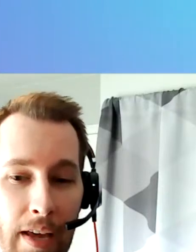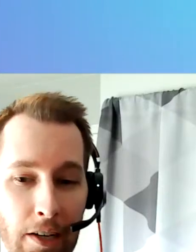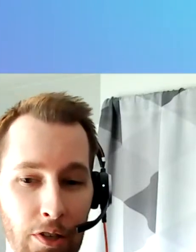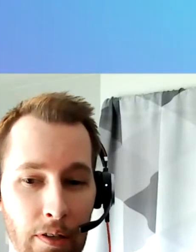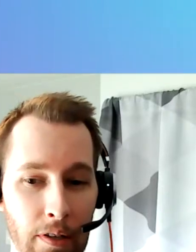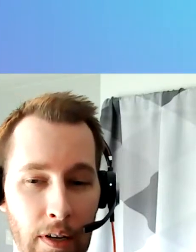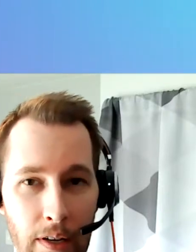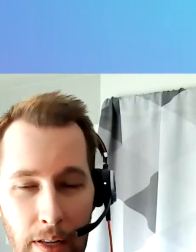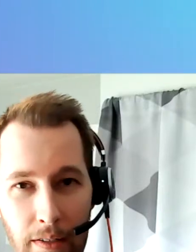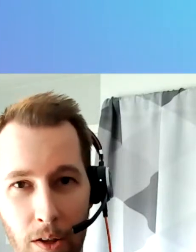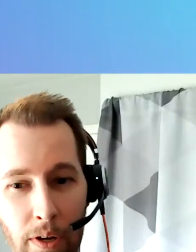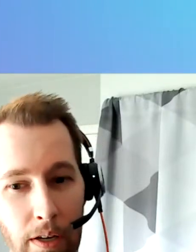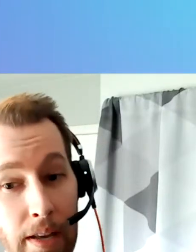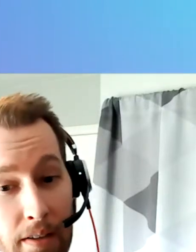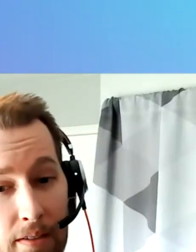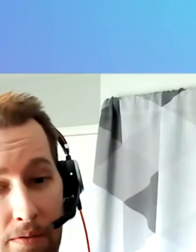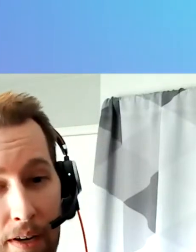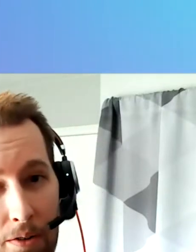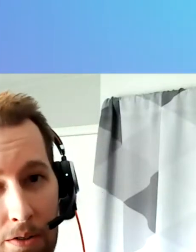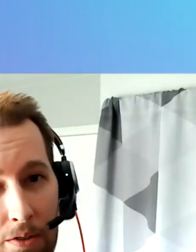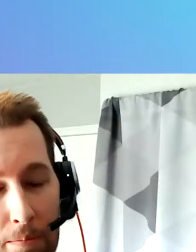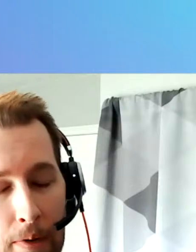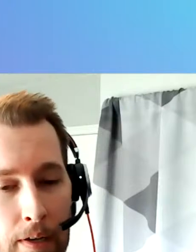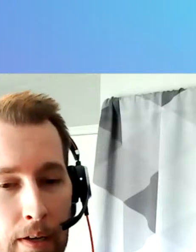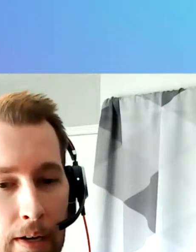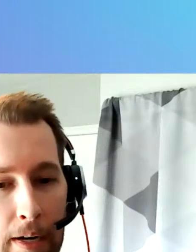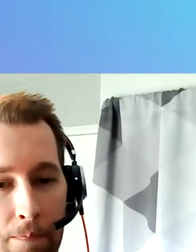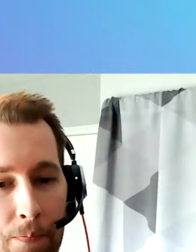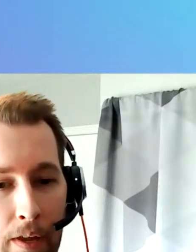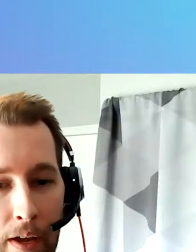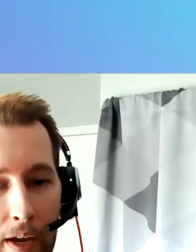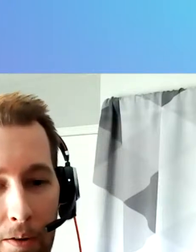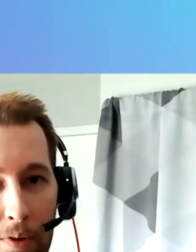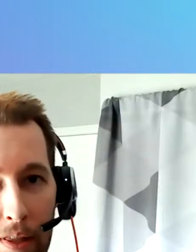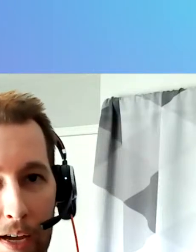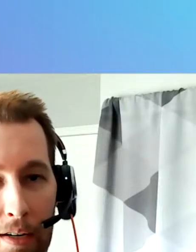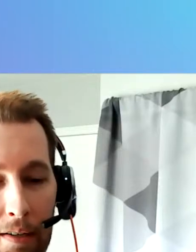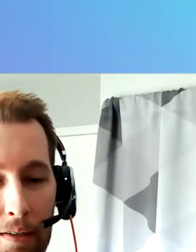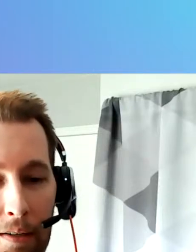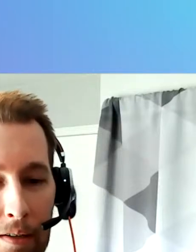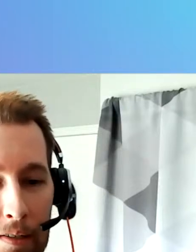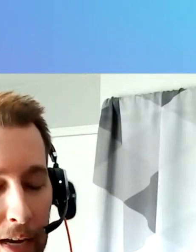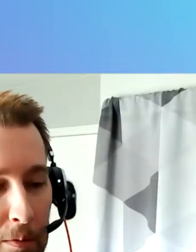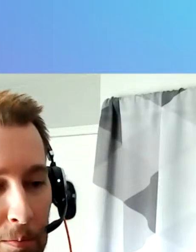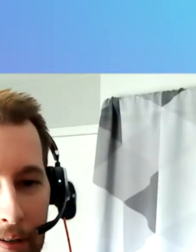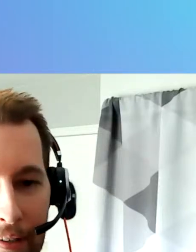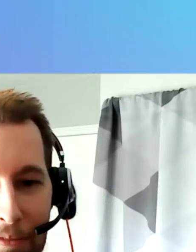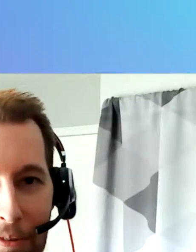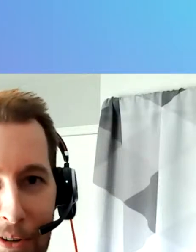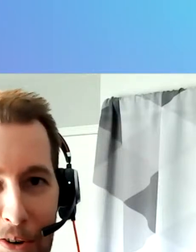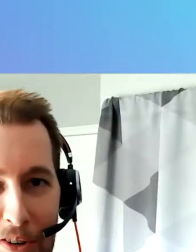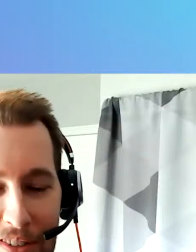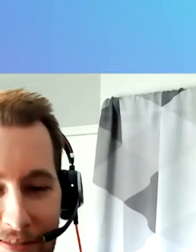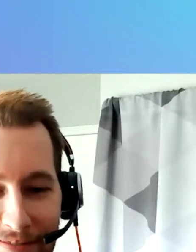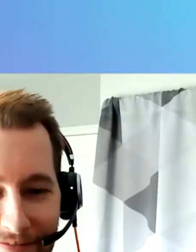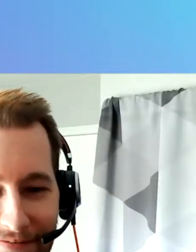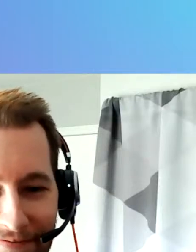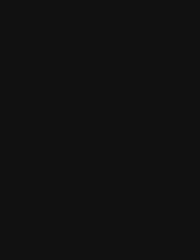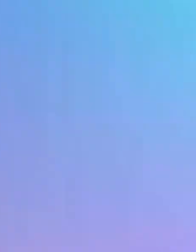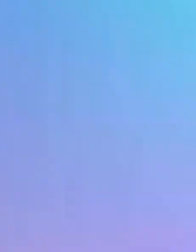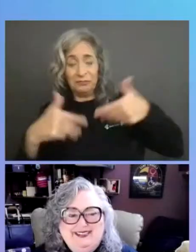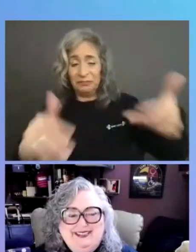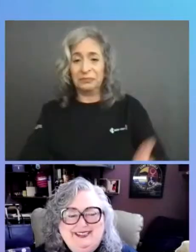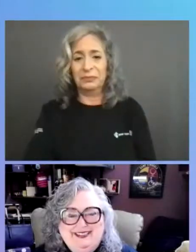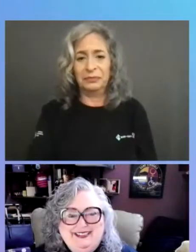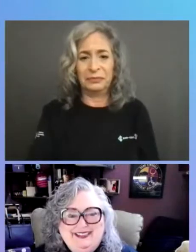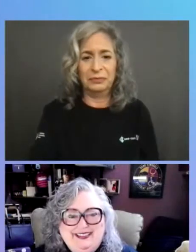Q&A section that's located next to the video screen. And with that, Sam and Paul, the floor is yours.